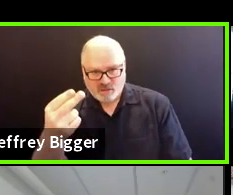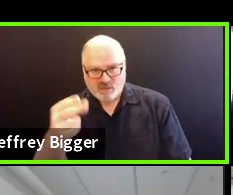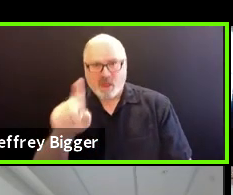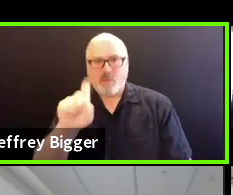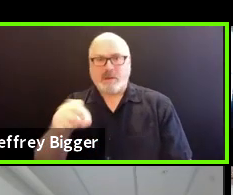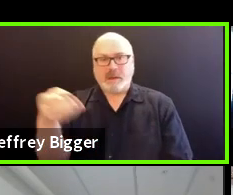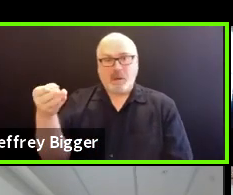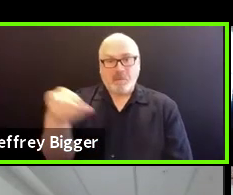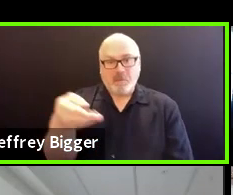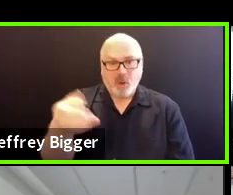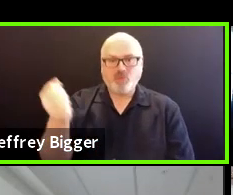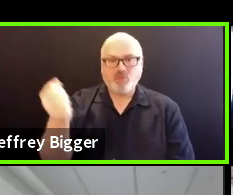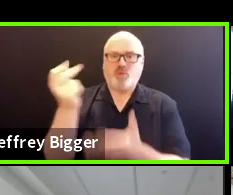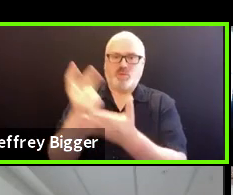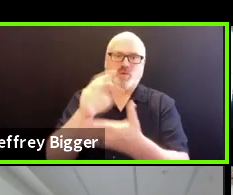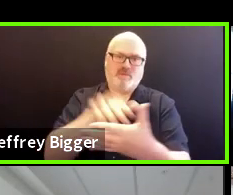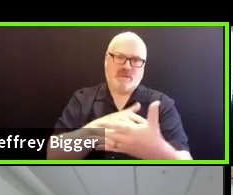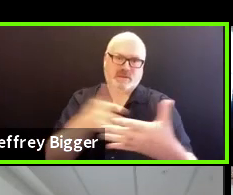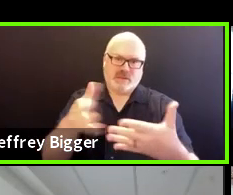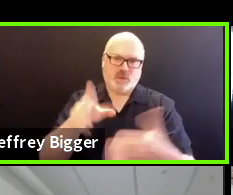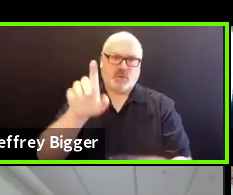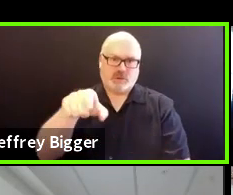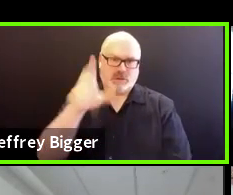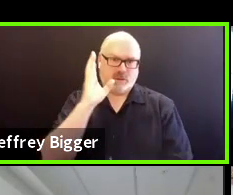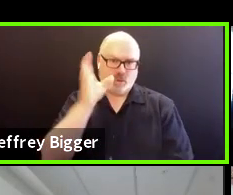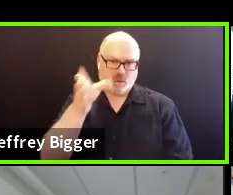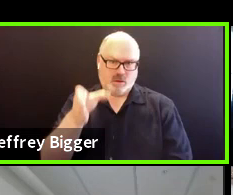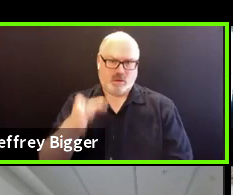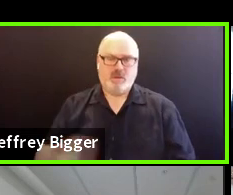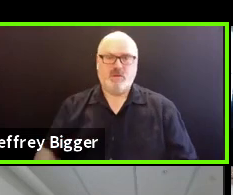to approve the schedule.